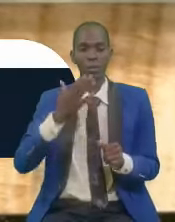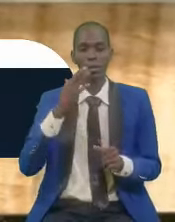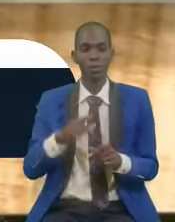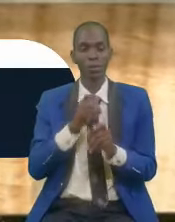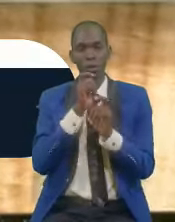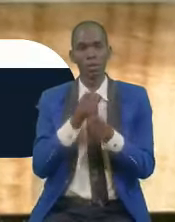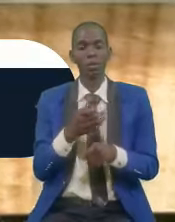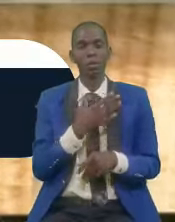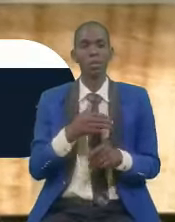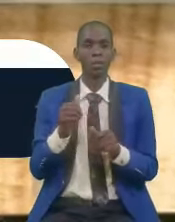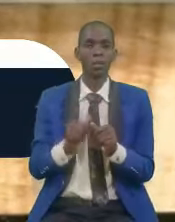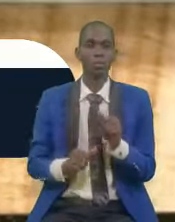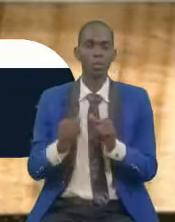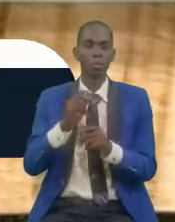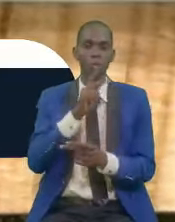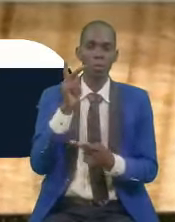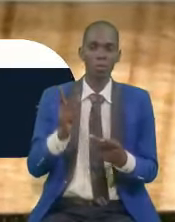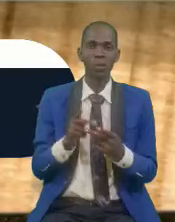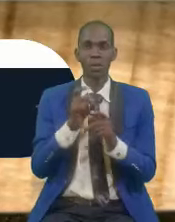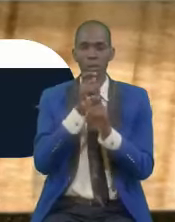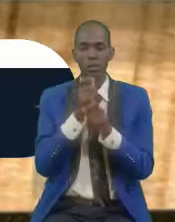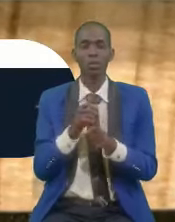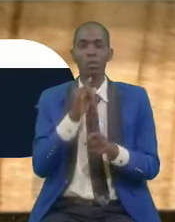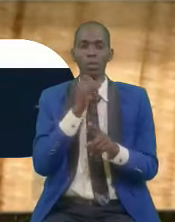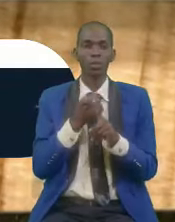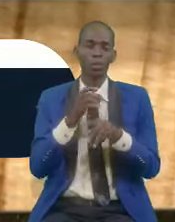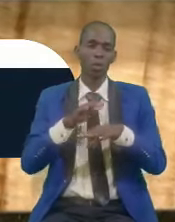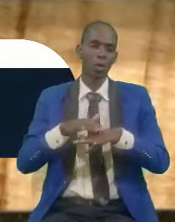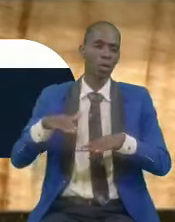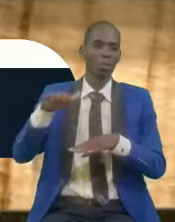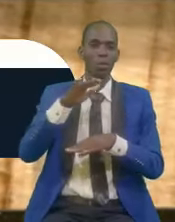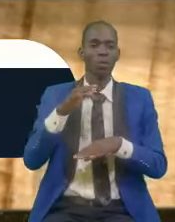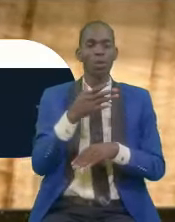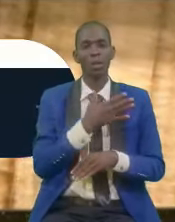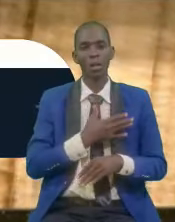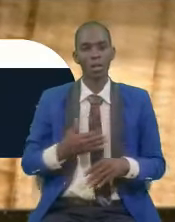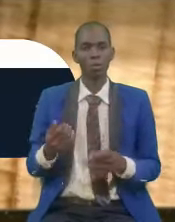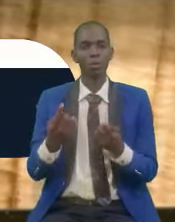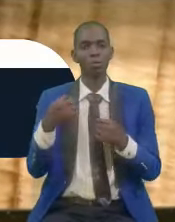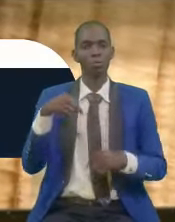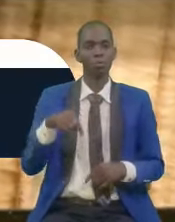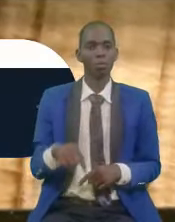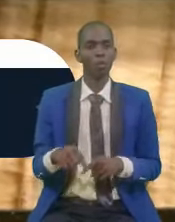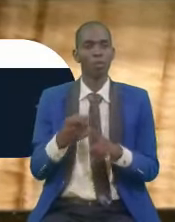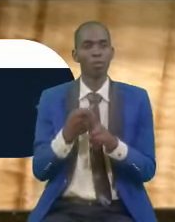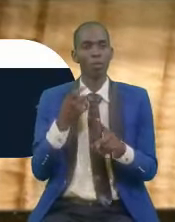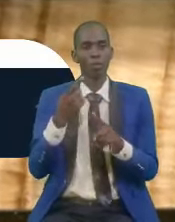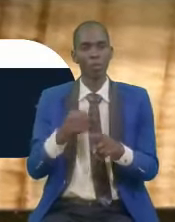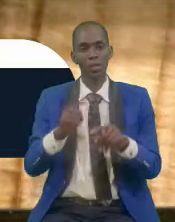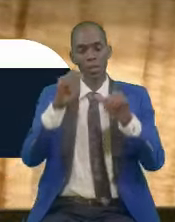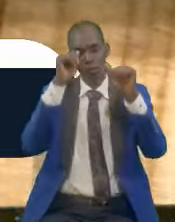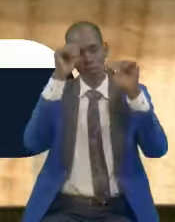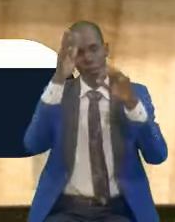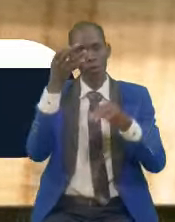every perfect gift is from above and cometh down from the Father